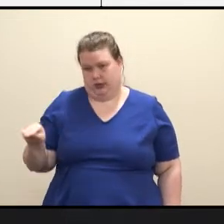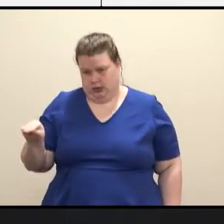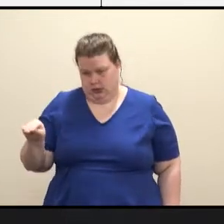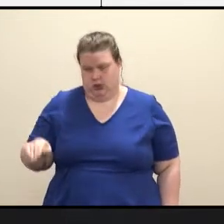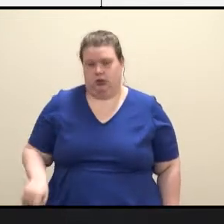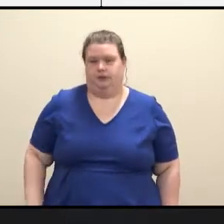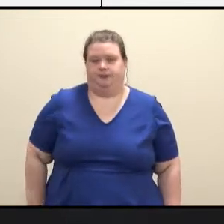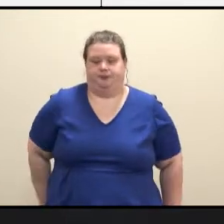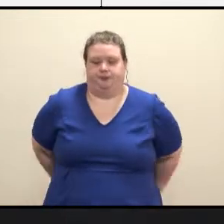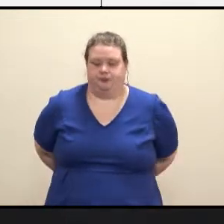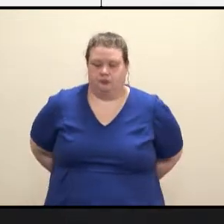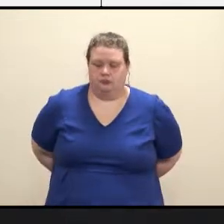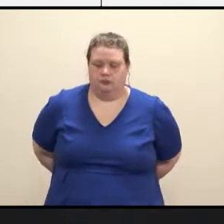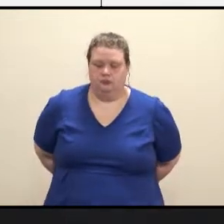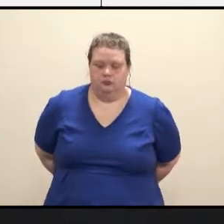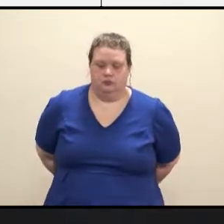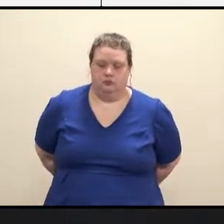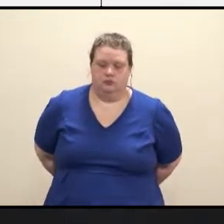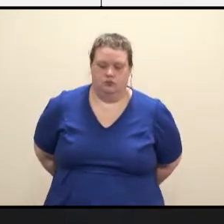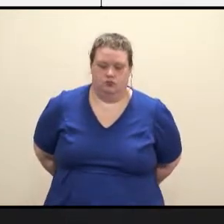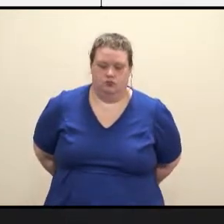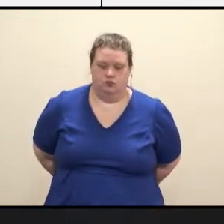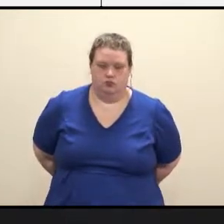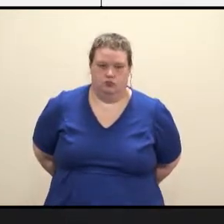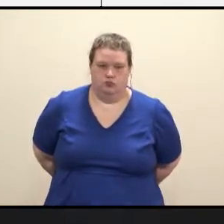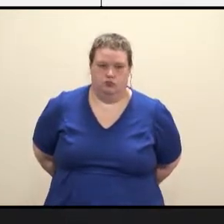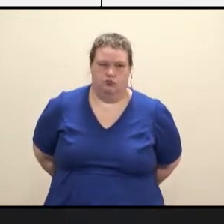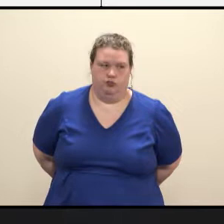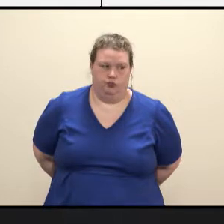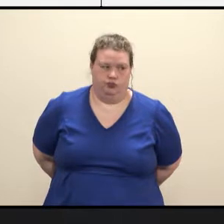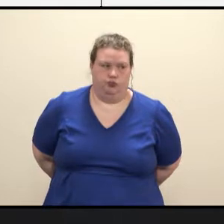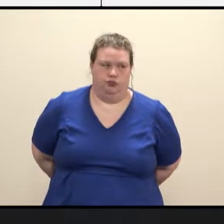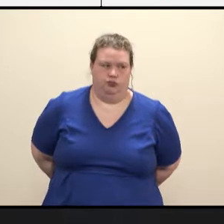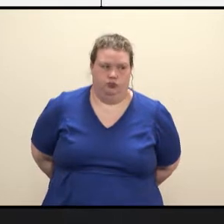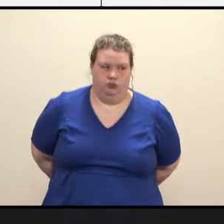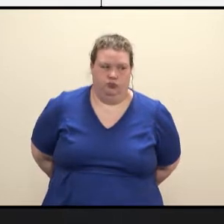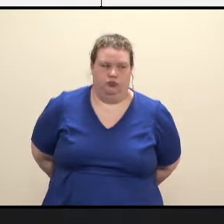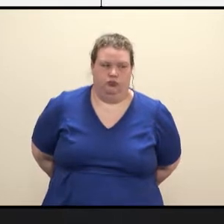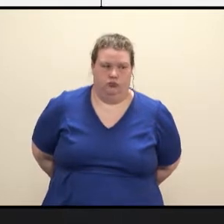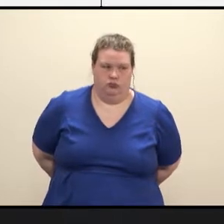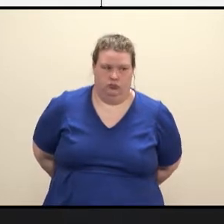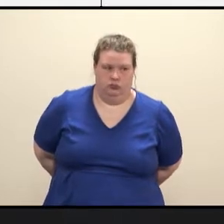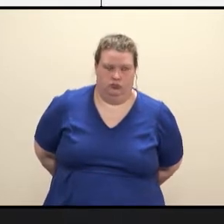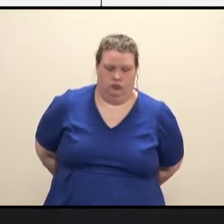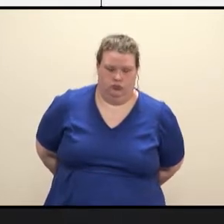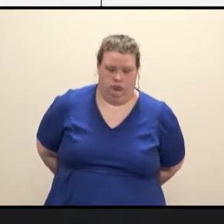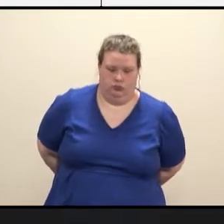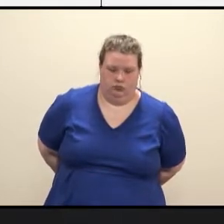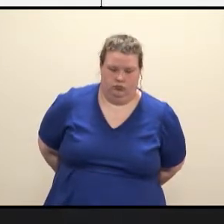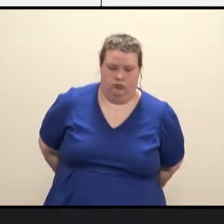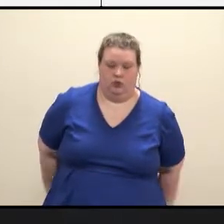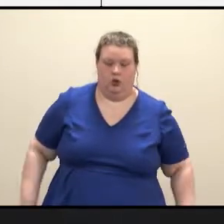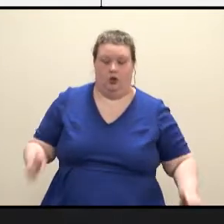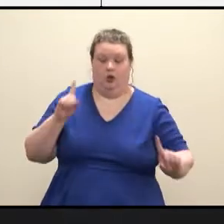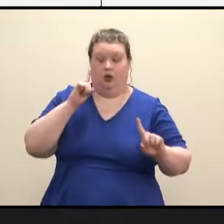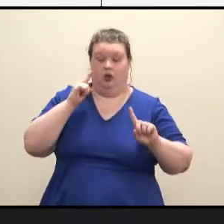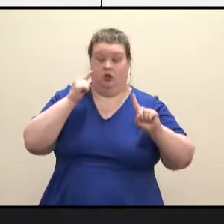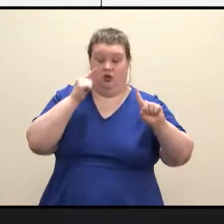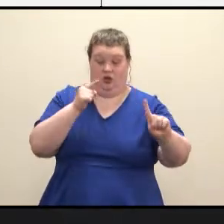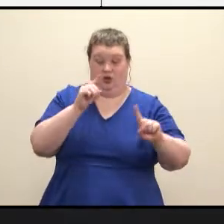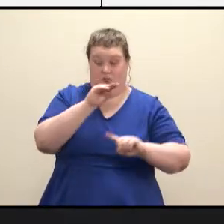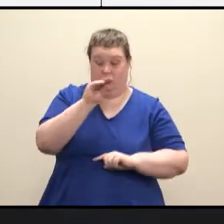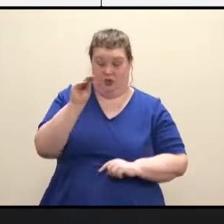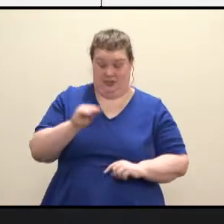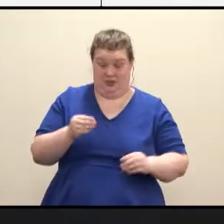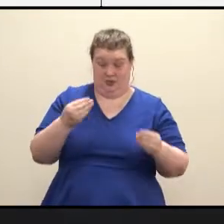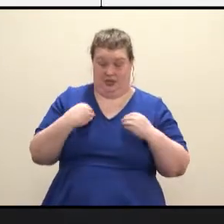94.21%. So that would give us what their targeted percentage attendance rate applied would give us